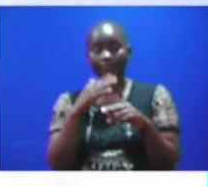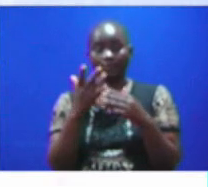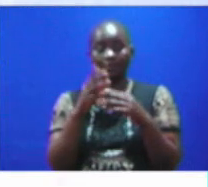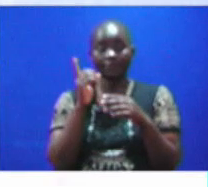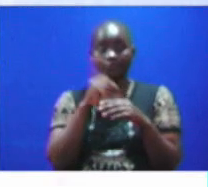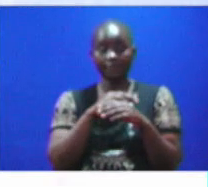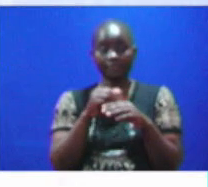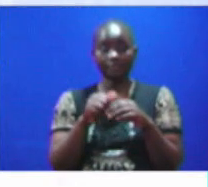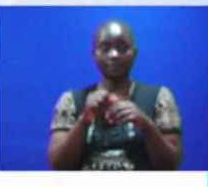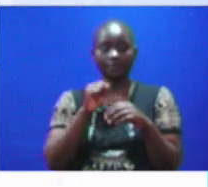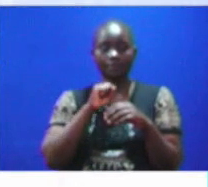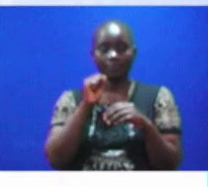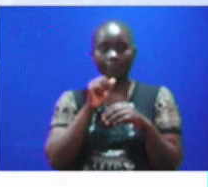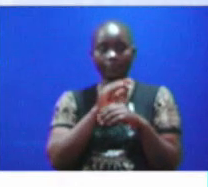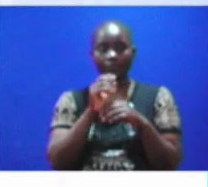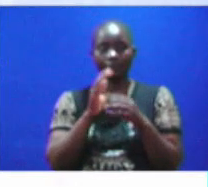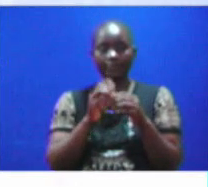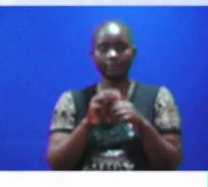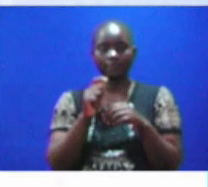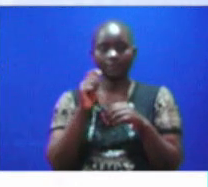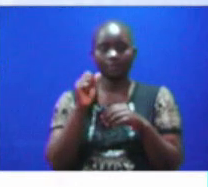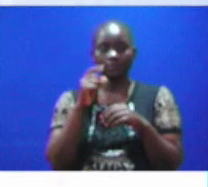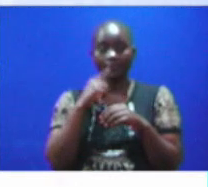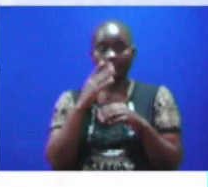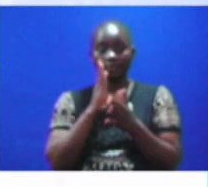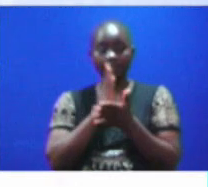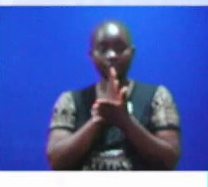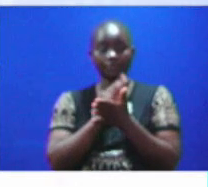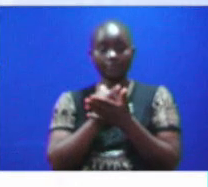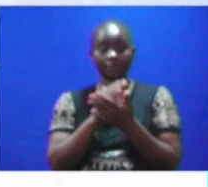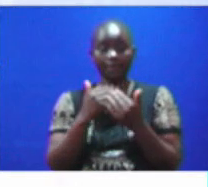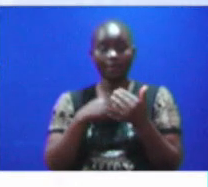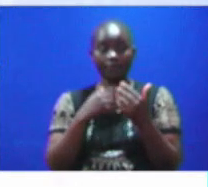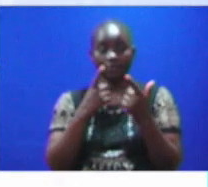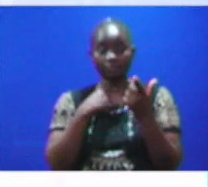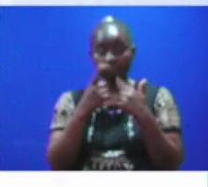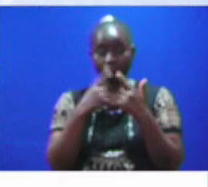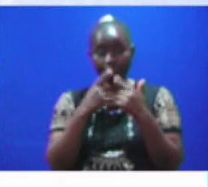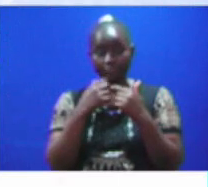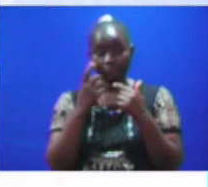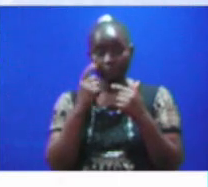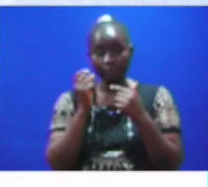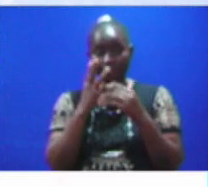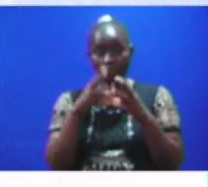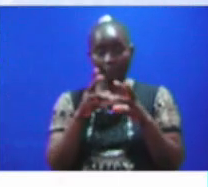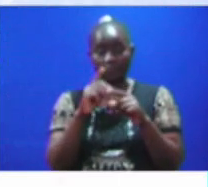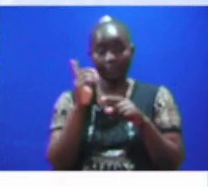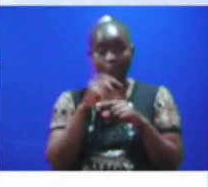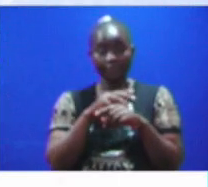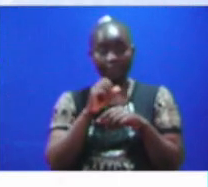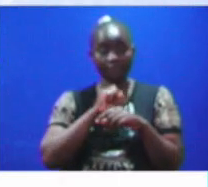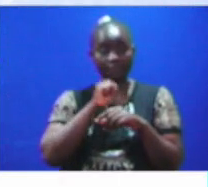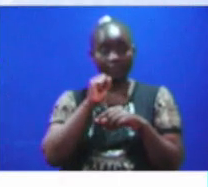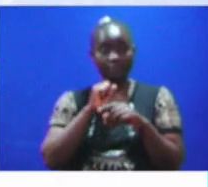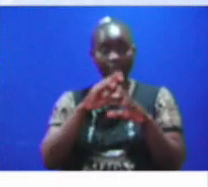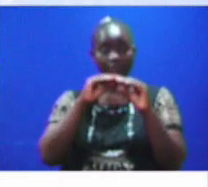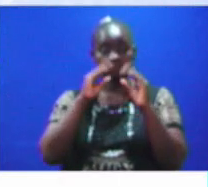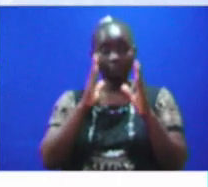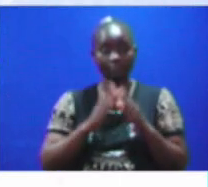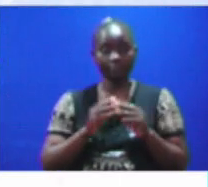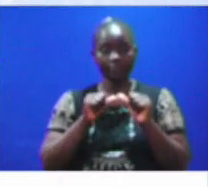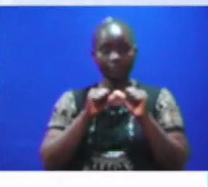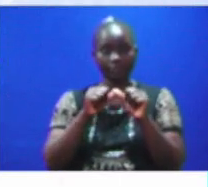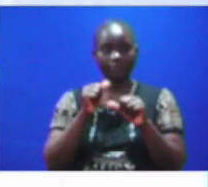ryo ko mugiro ina ku boli cha service commission na TSC ko ne kibona ngo tora barichinkwa na chabene urenchere mo yo gukora umugiro